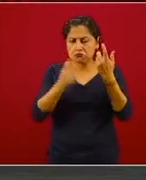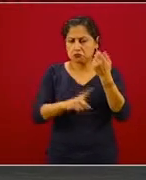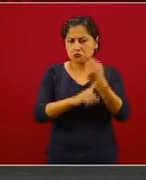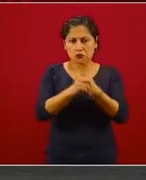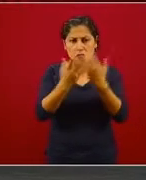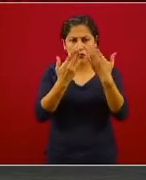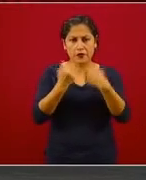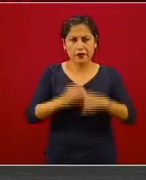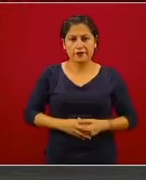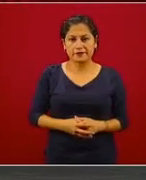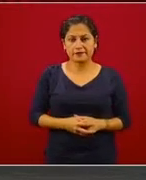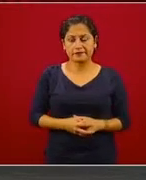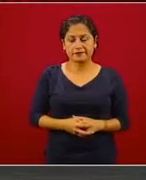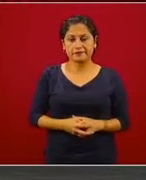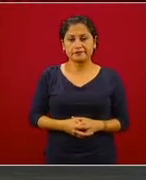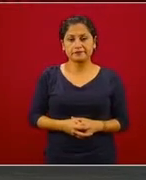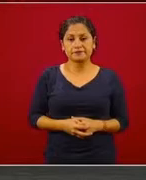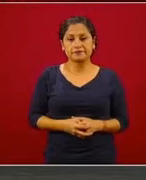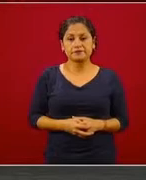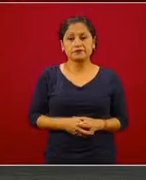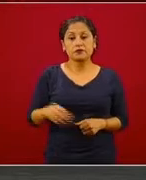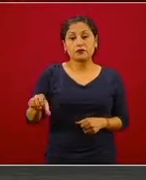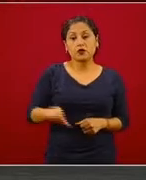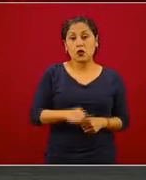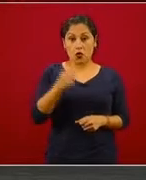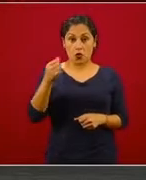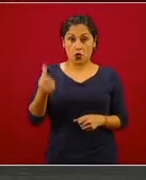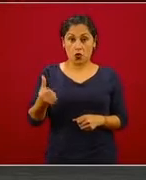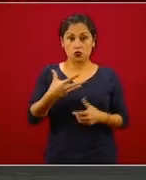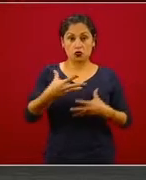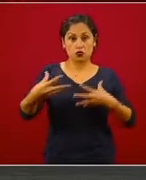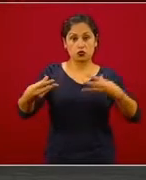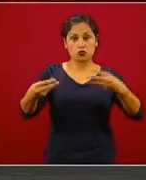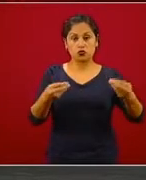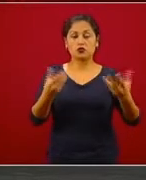it's a very friendly platform that everybody can access.